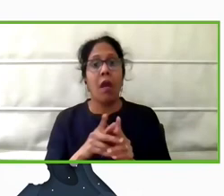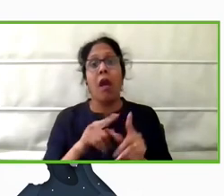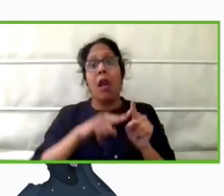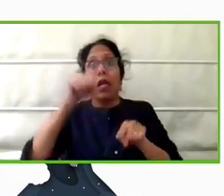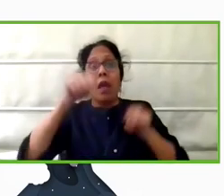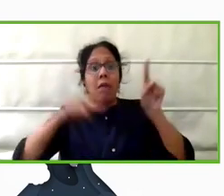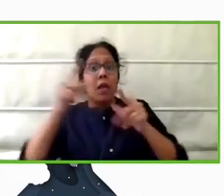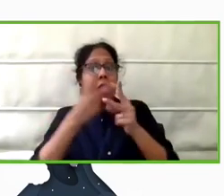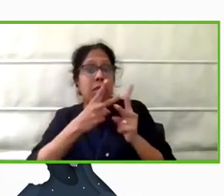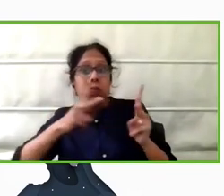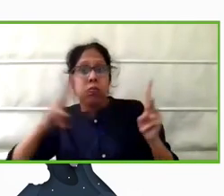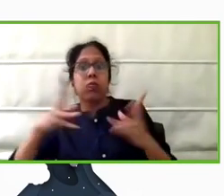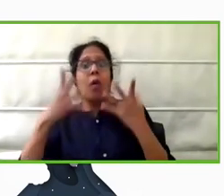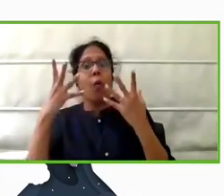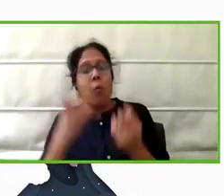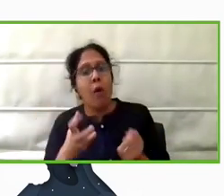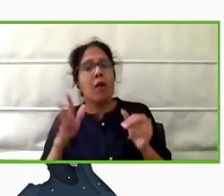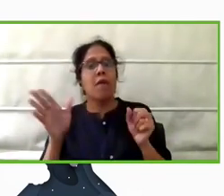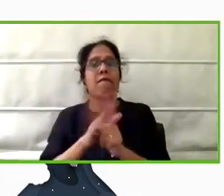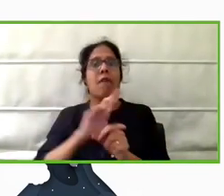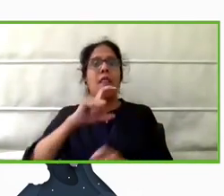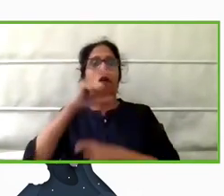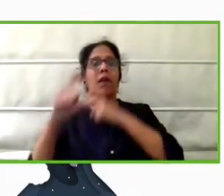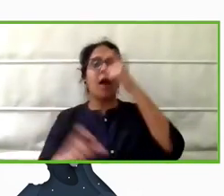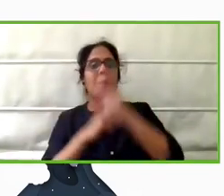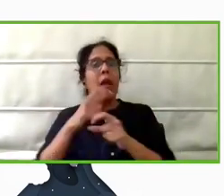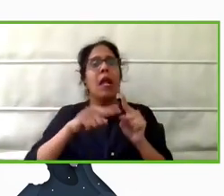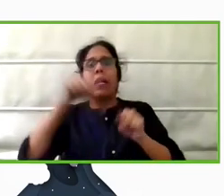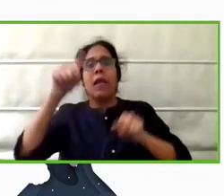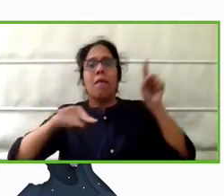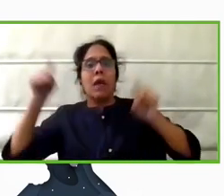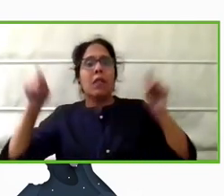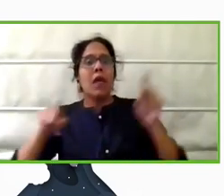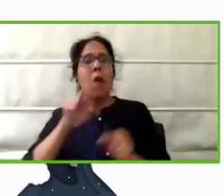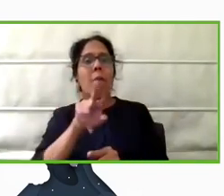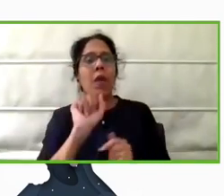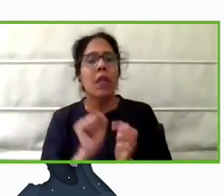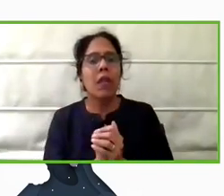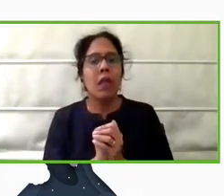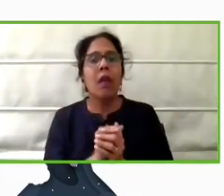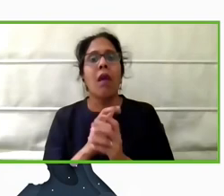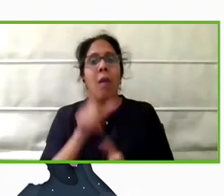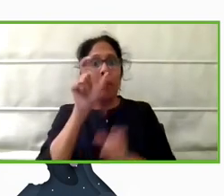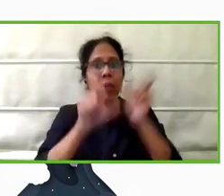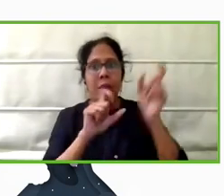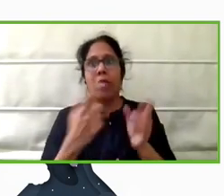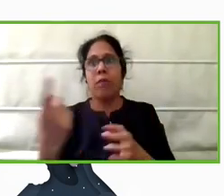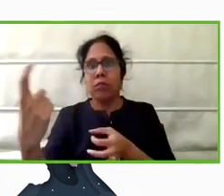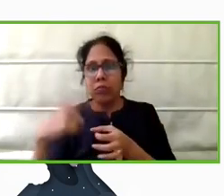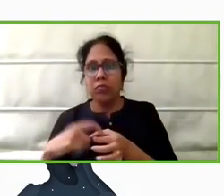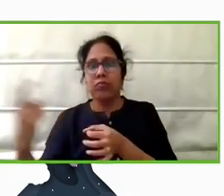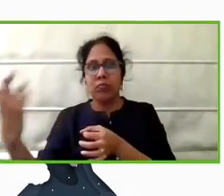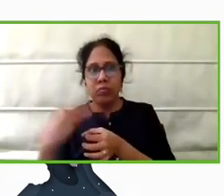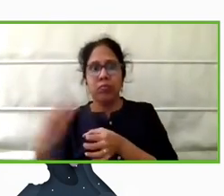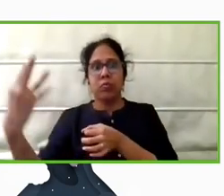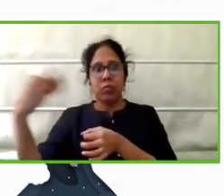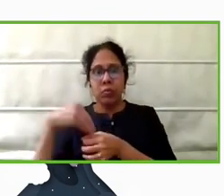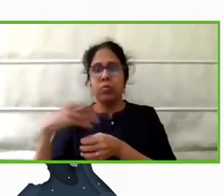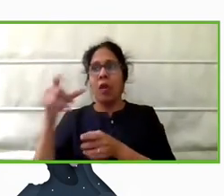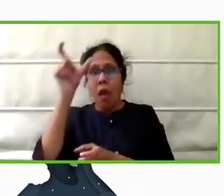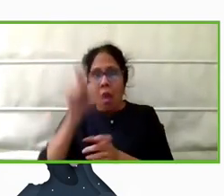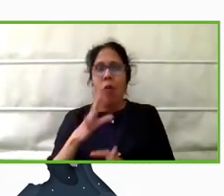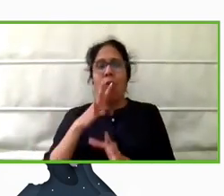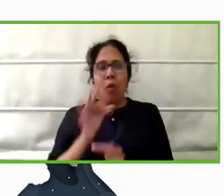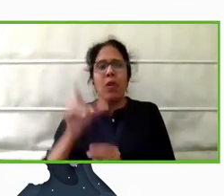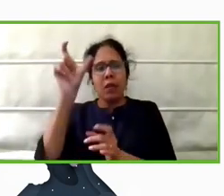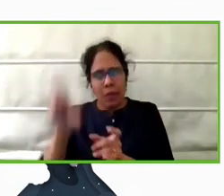every shape and form at the company. And for us, diversity means not only that we attract people, but that those people then feel true to truly be themselves and be